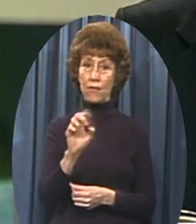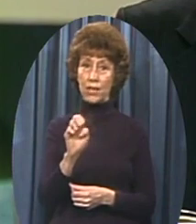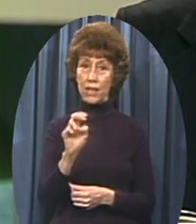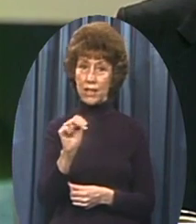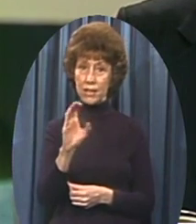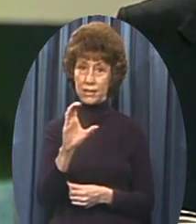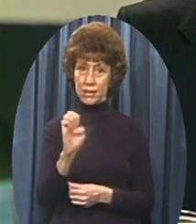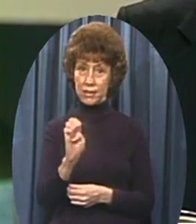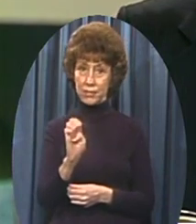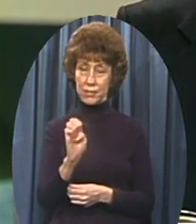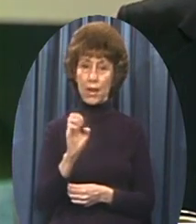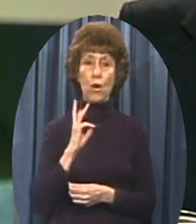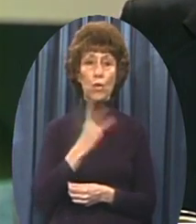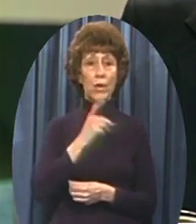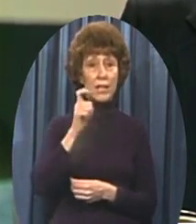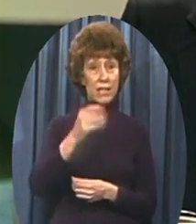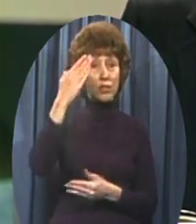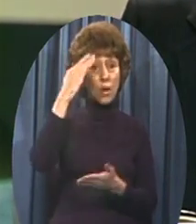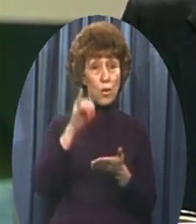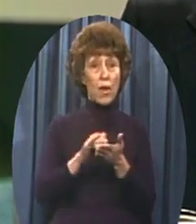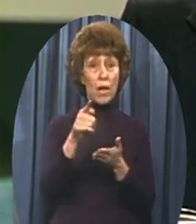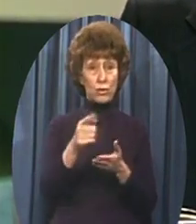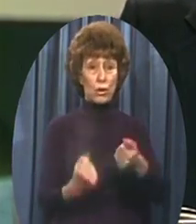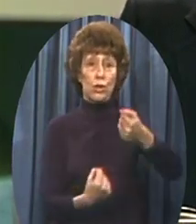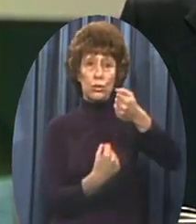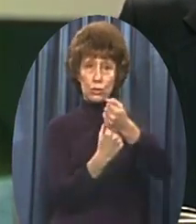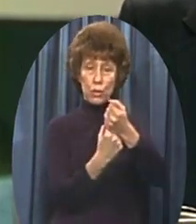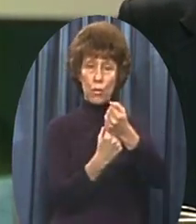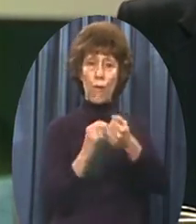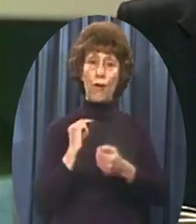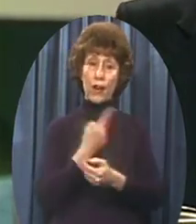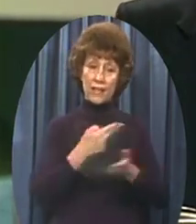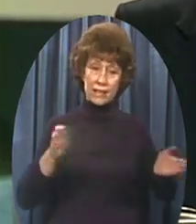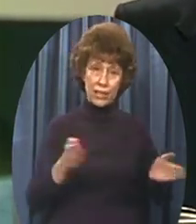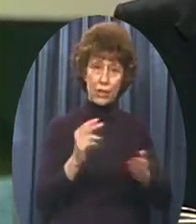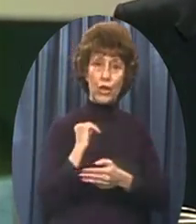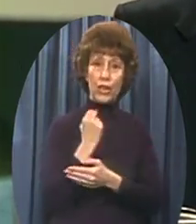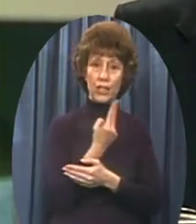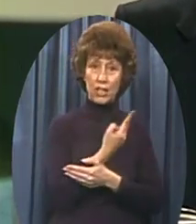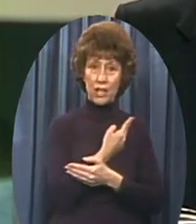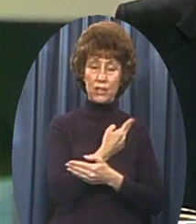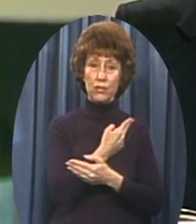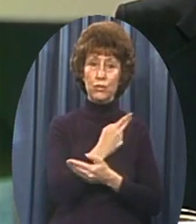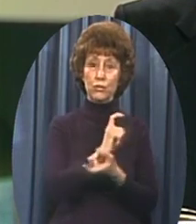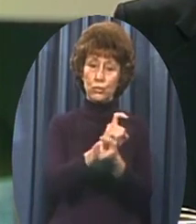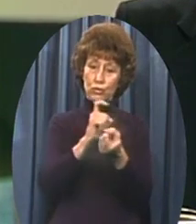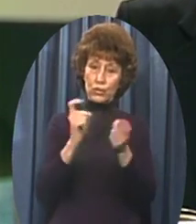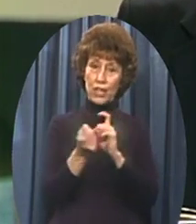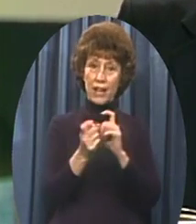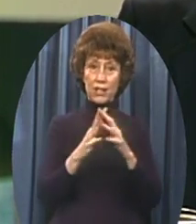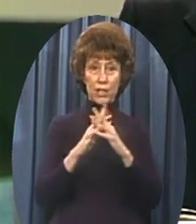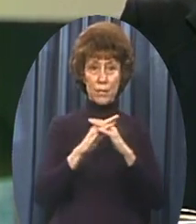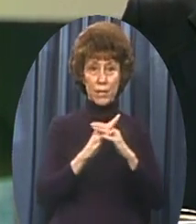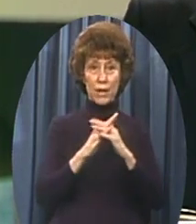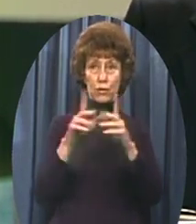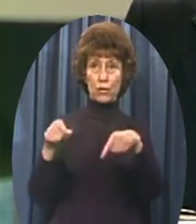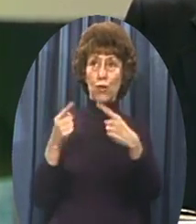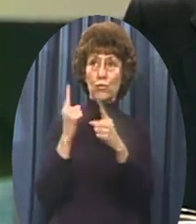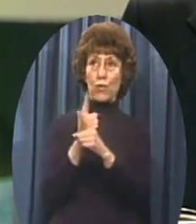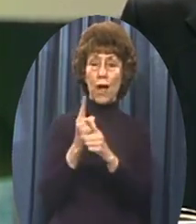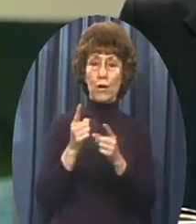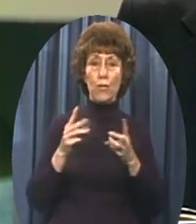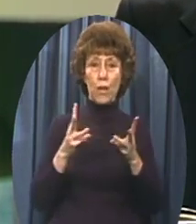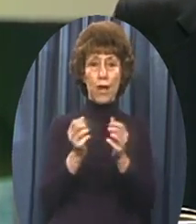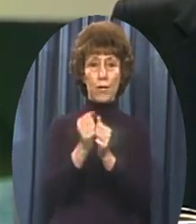around. There will be heavy assaults from all sides in the days ahead. Knowing we have the Lord, and